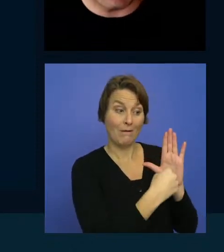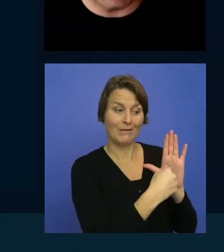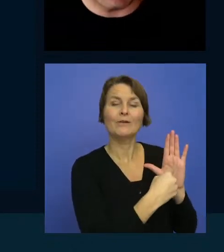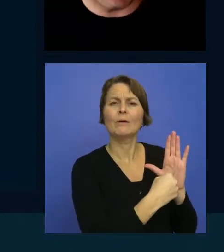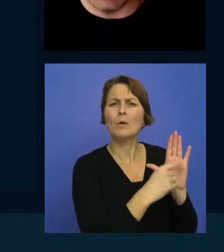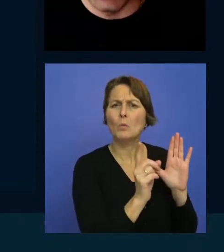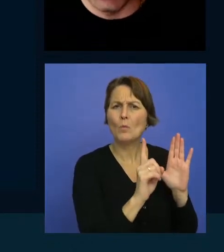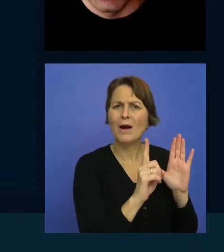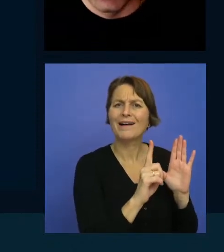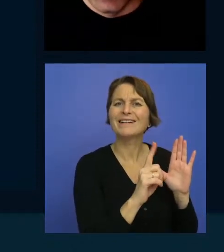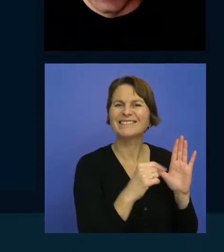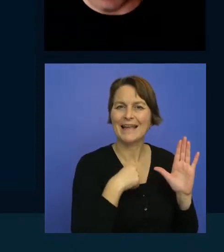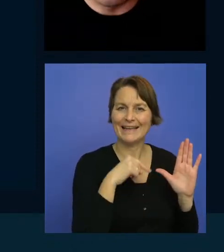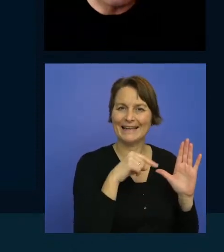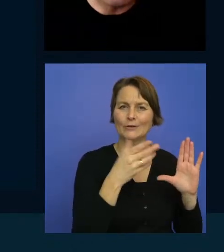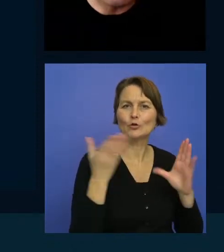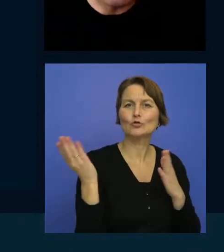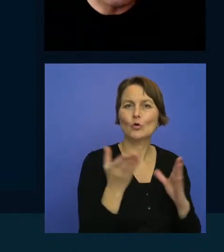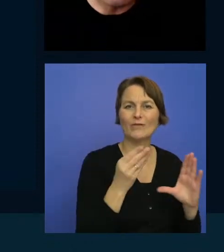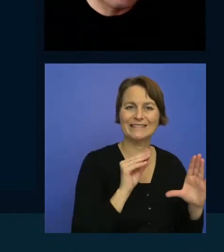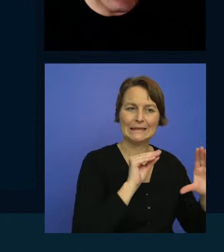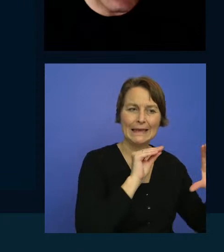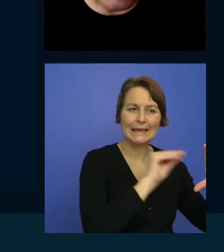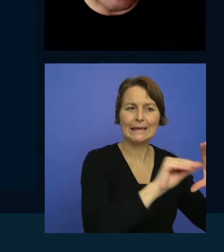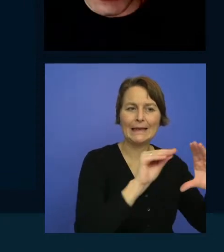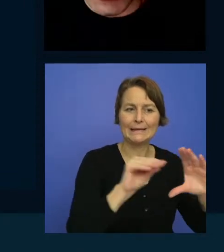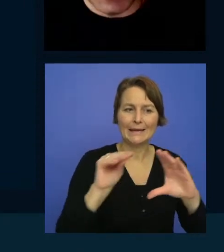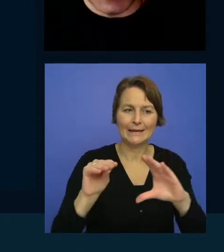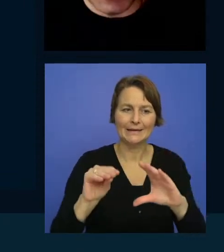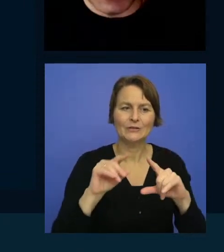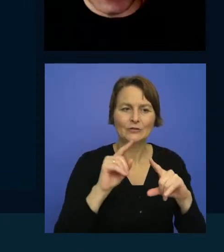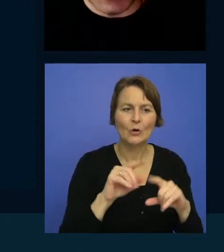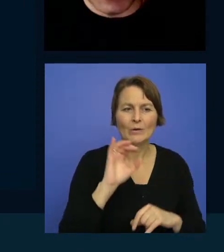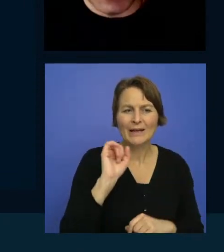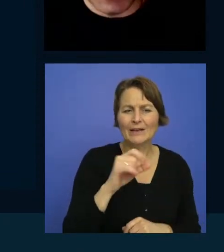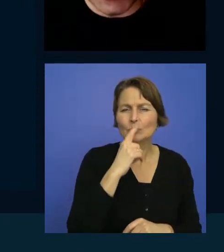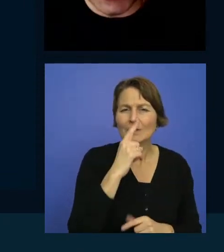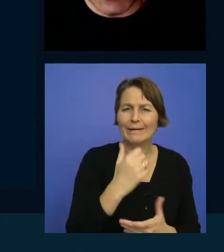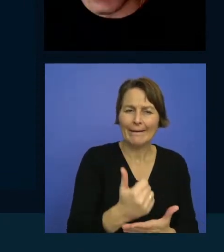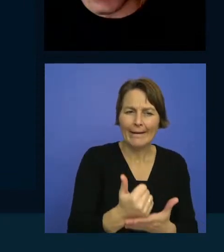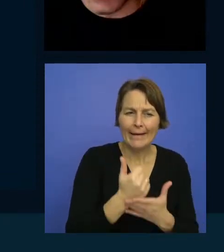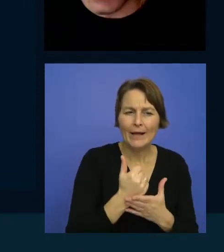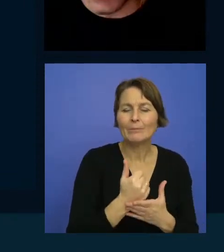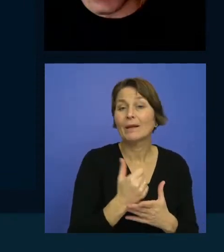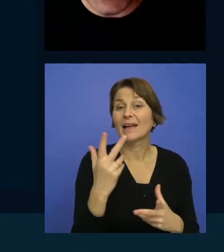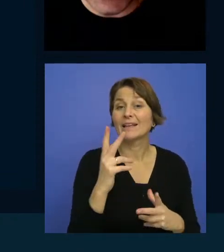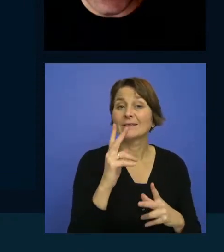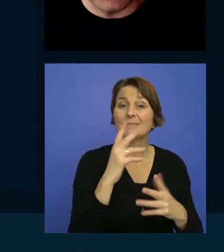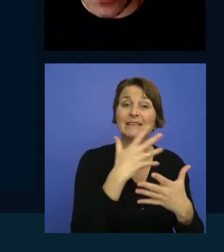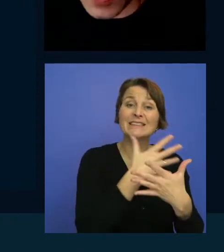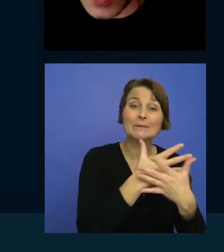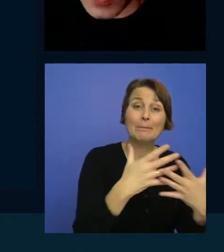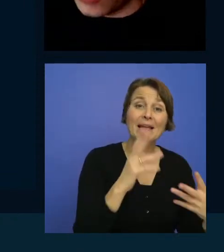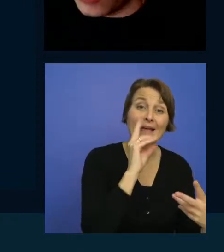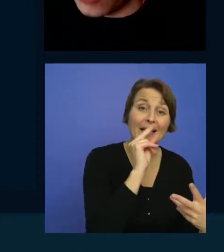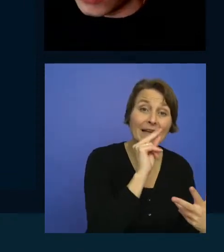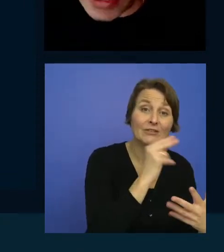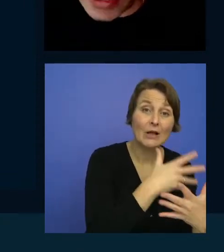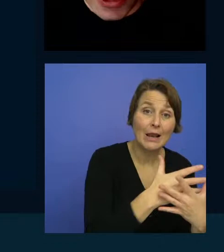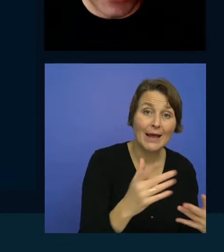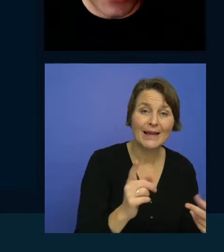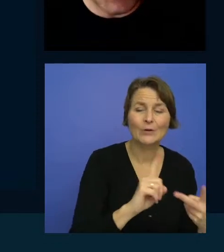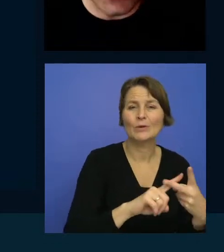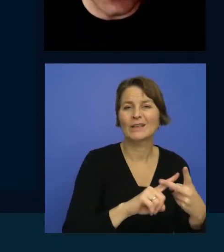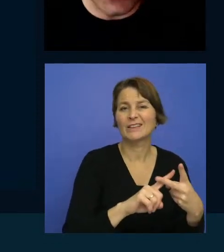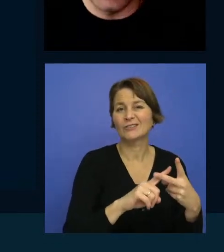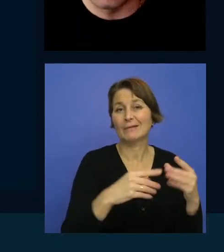services. They're also using advanced vision, speech, language, and decision-making capabilities to build out the AI-powered apps and